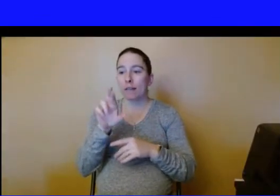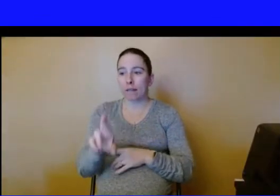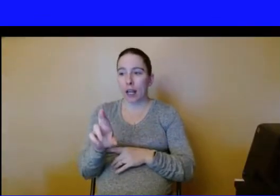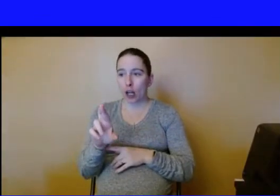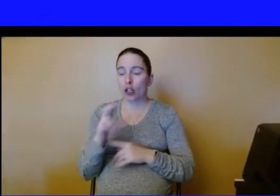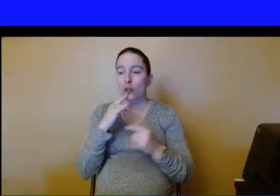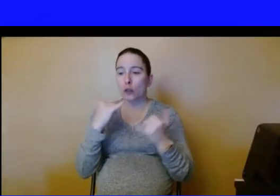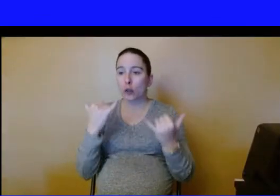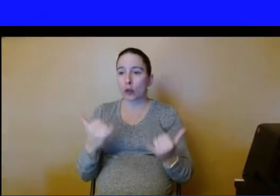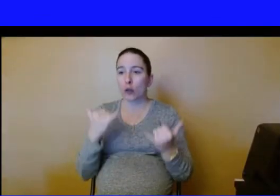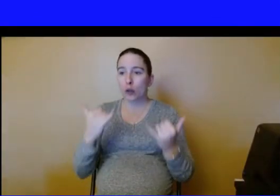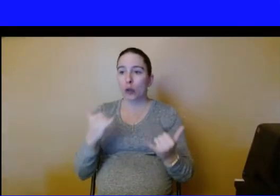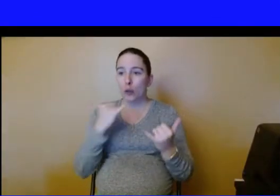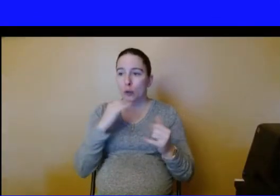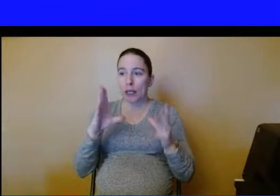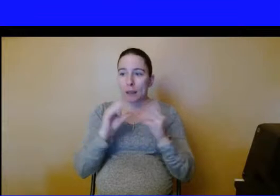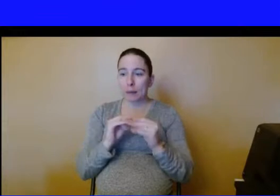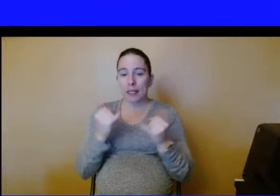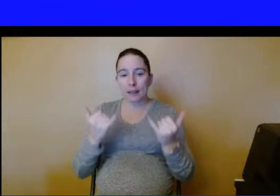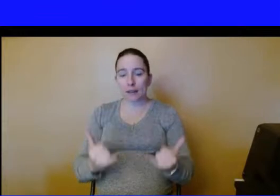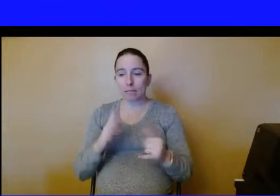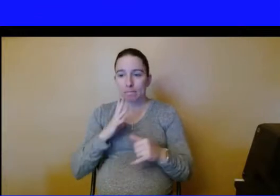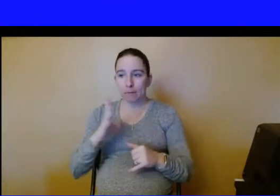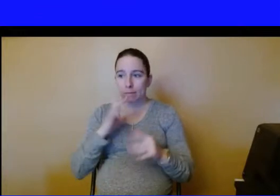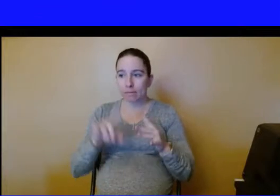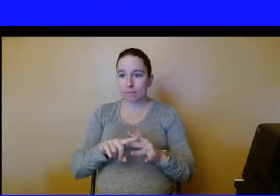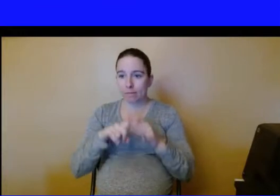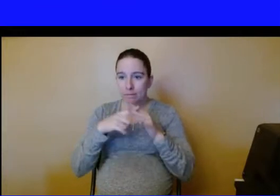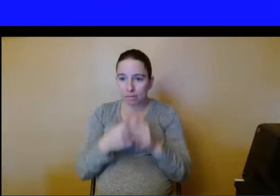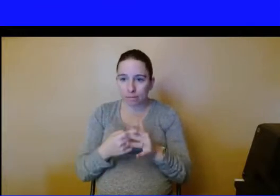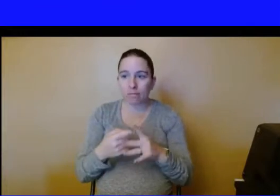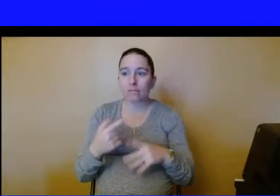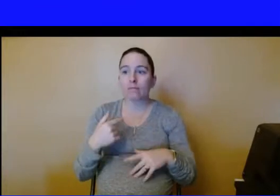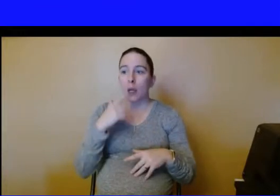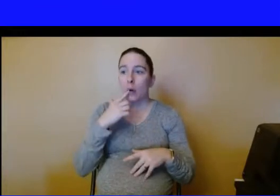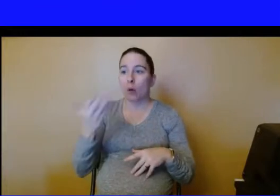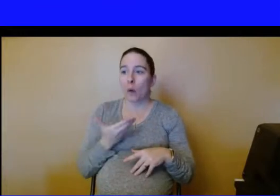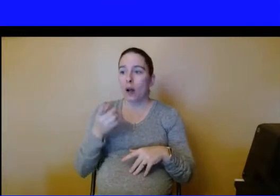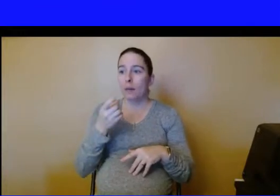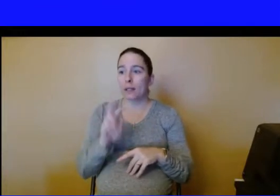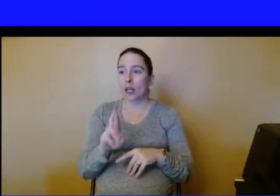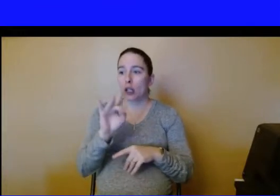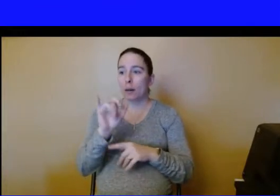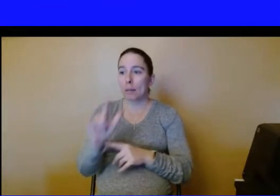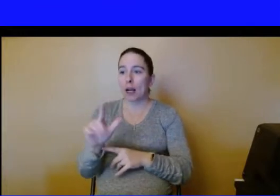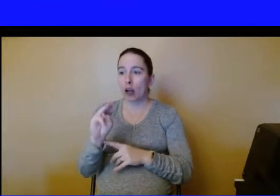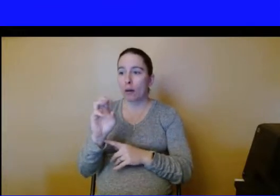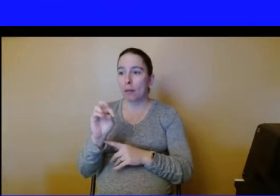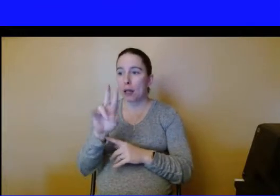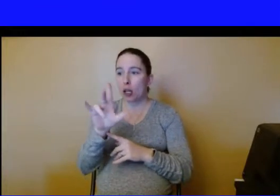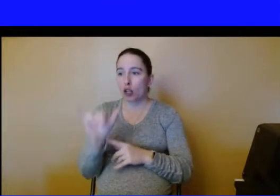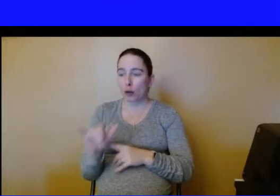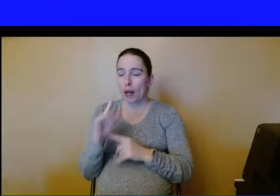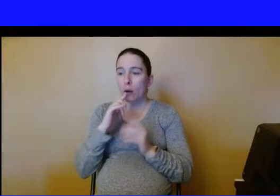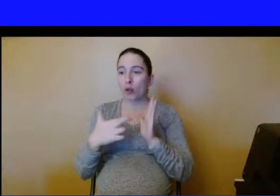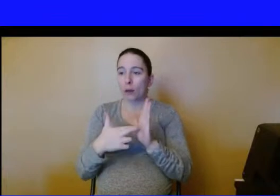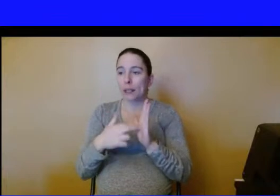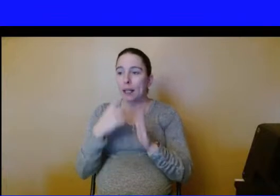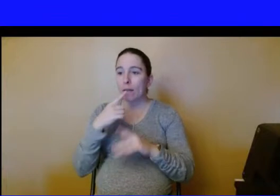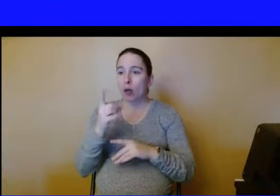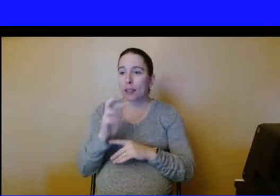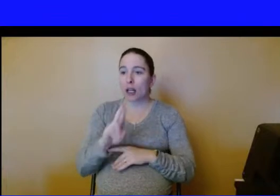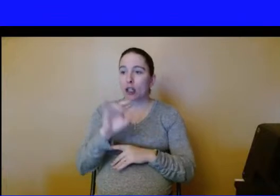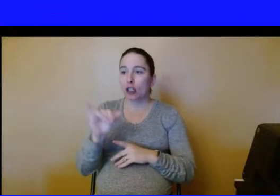So moved. All right, and second? Second. Thank you. All right, let's get a vote